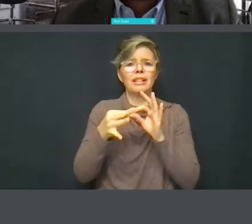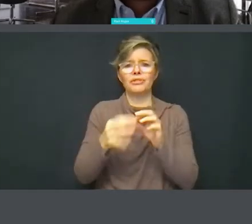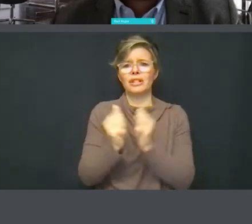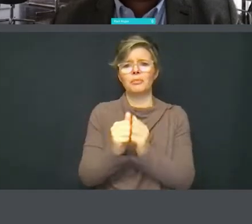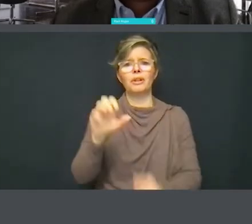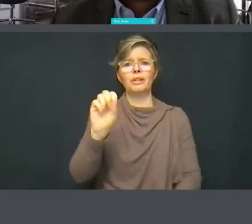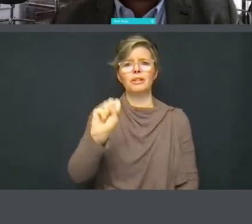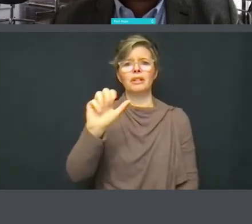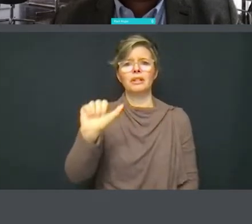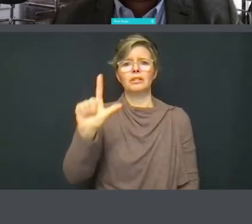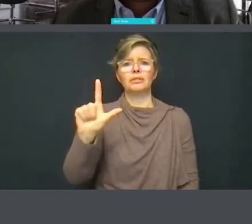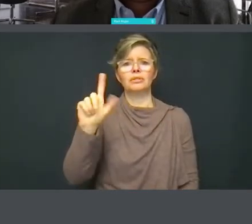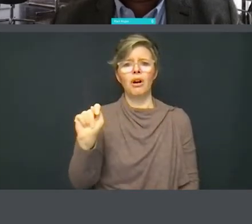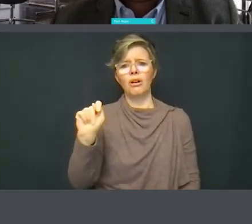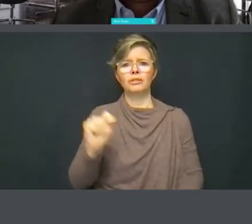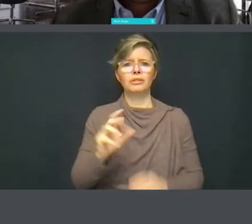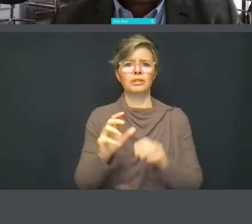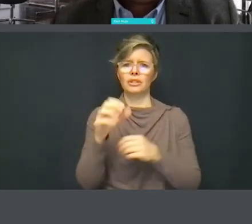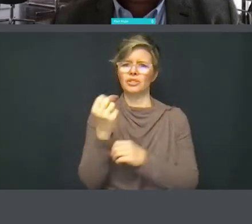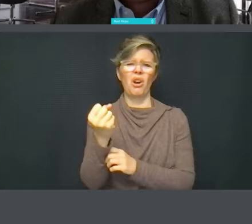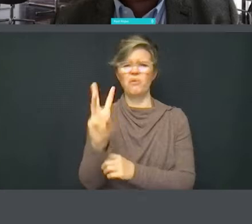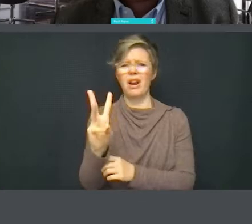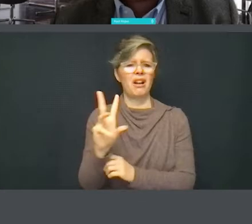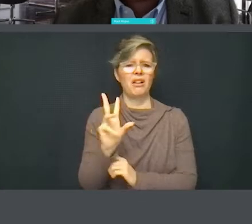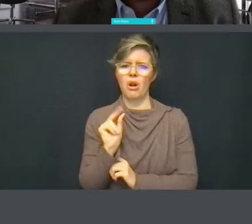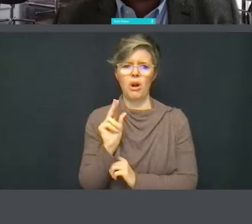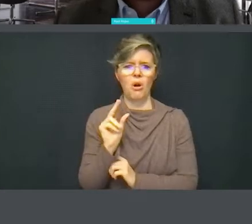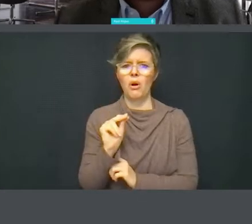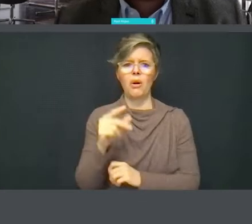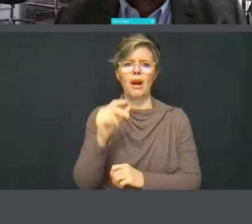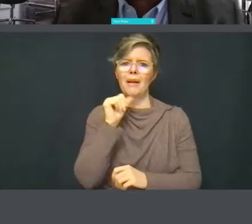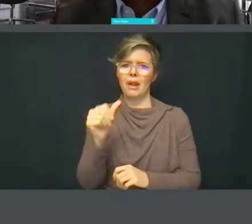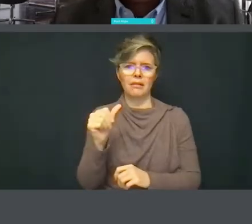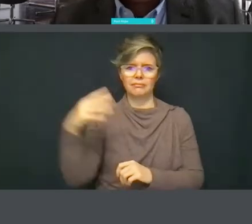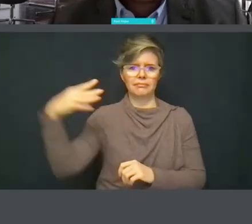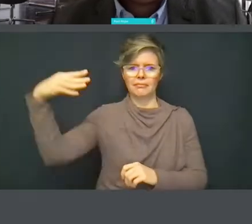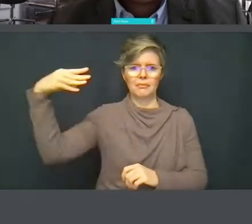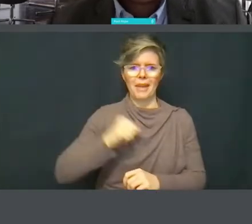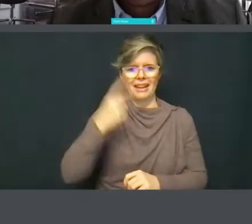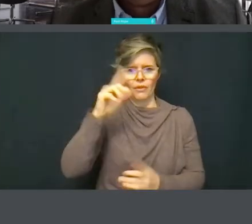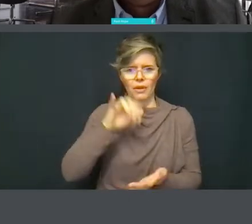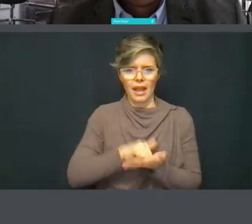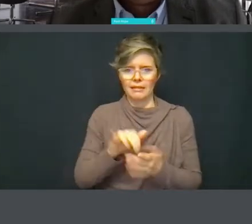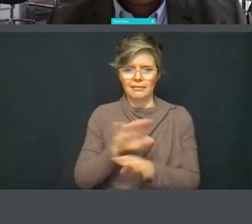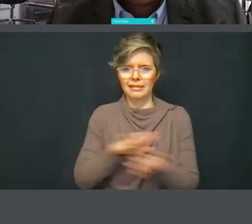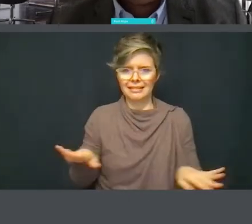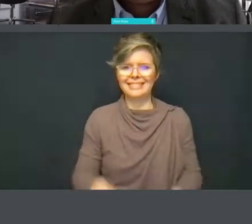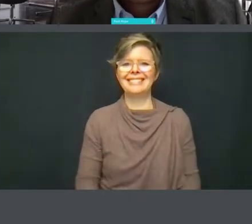to analyze language samples in Spanish, but I don't get paid any money for it. So,